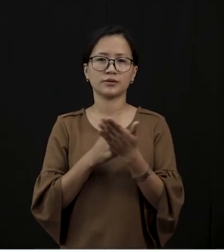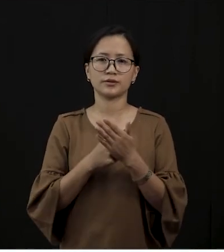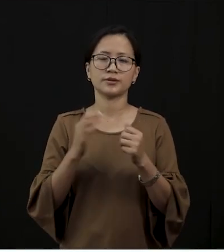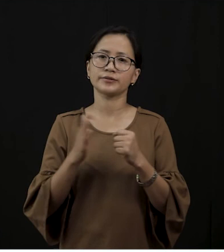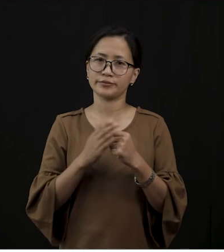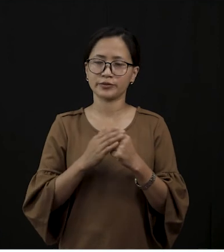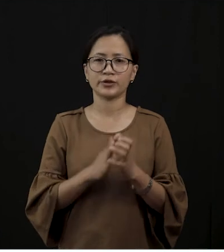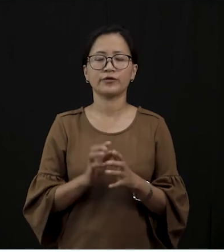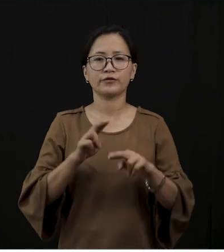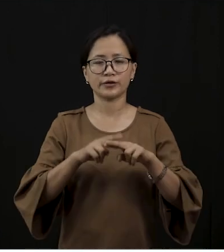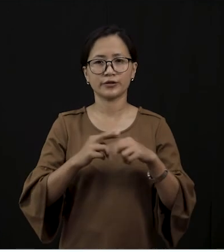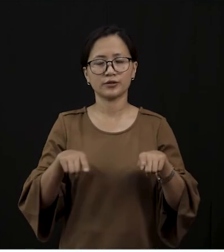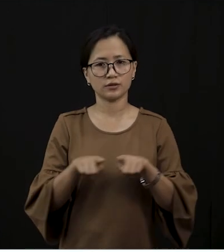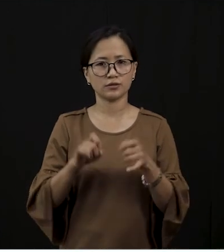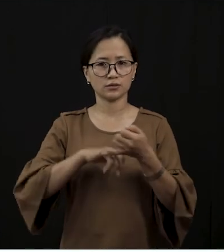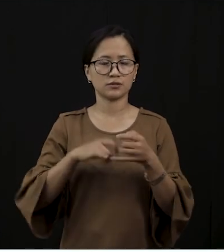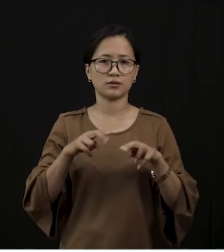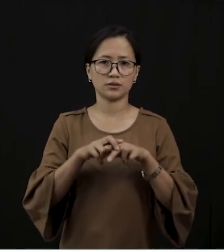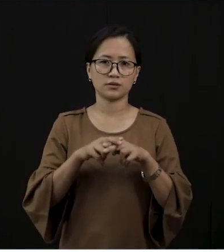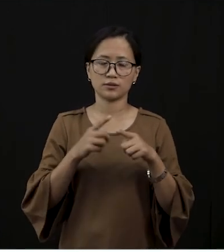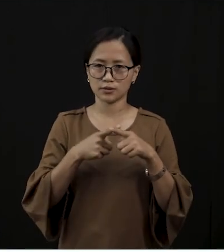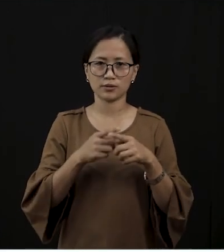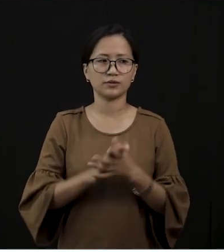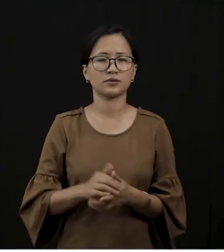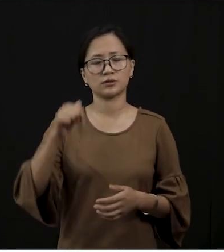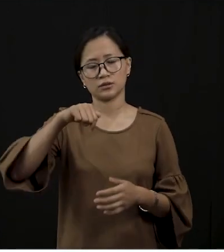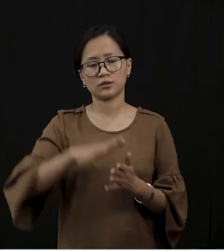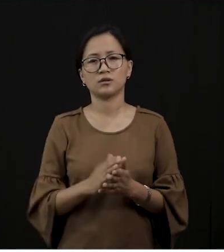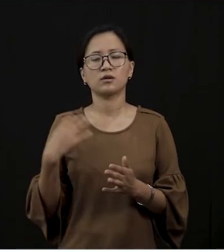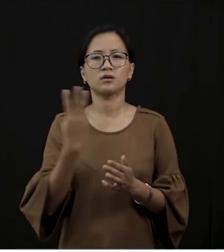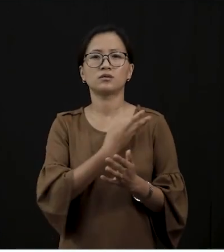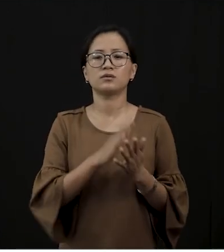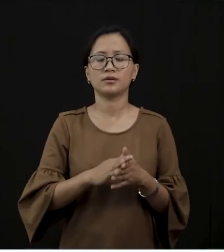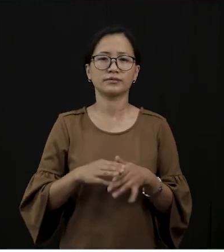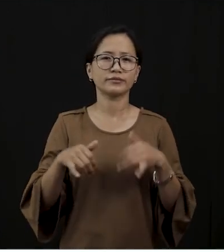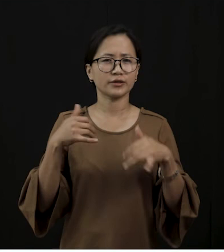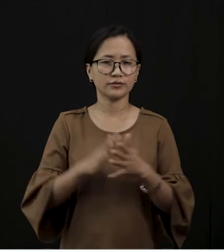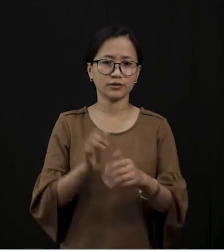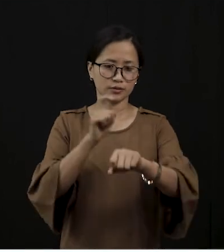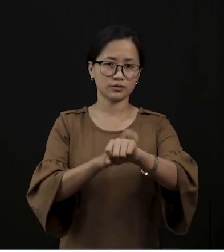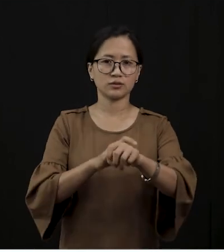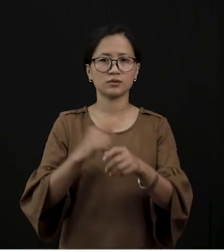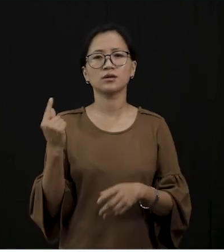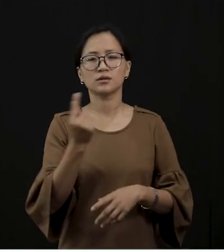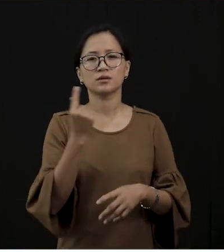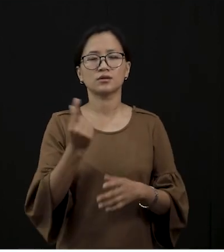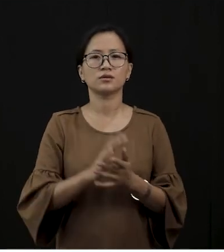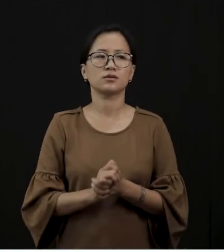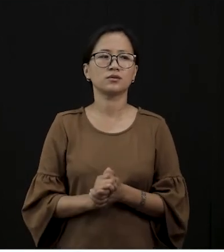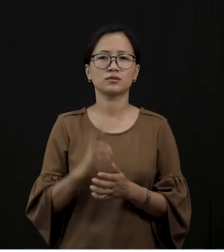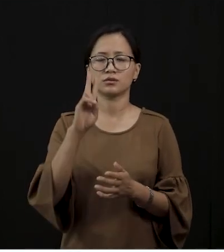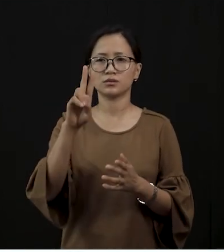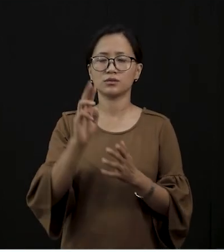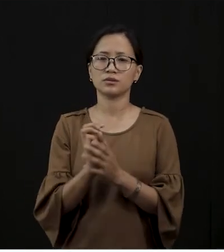and Saturday. Then this is our activity time. Okay. Using a